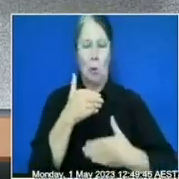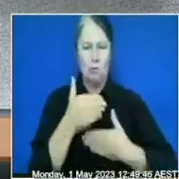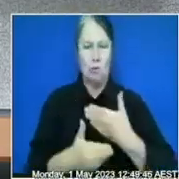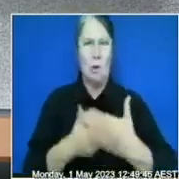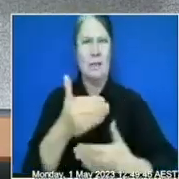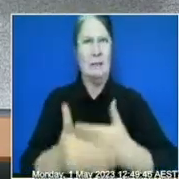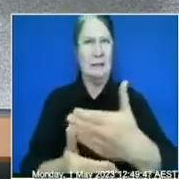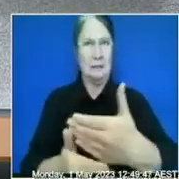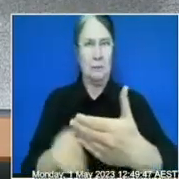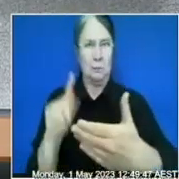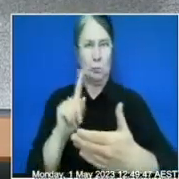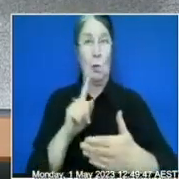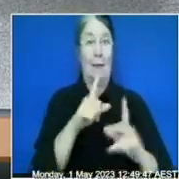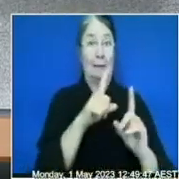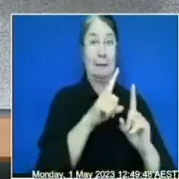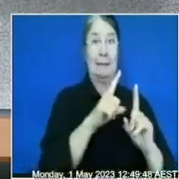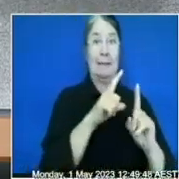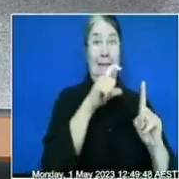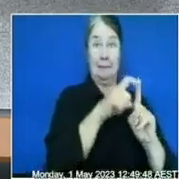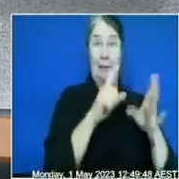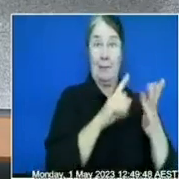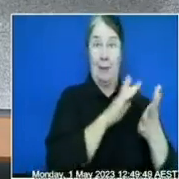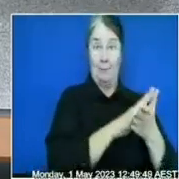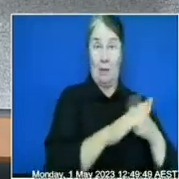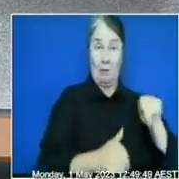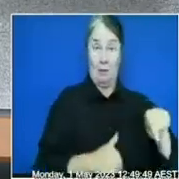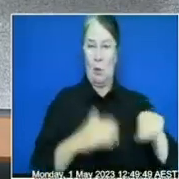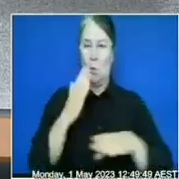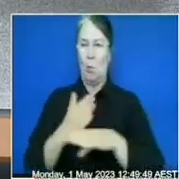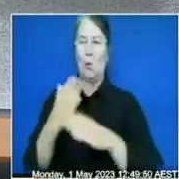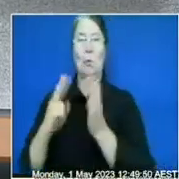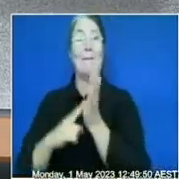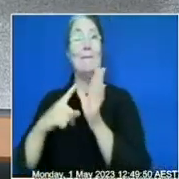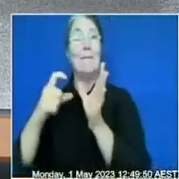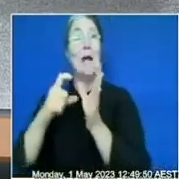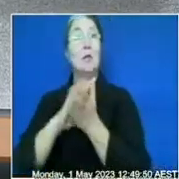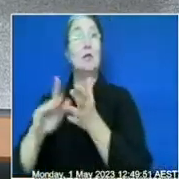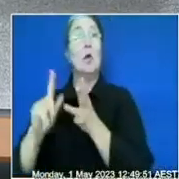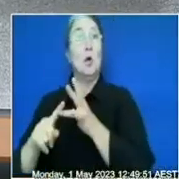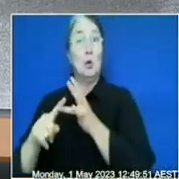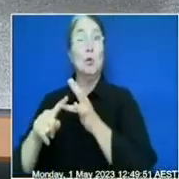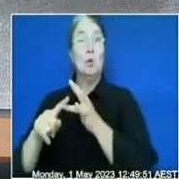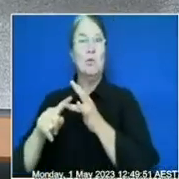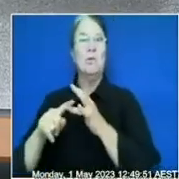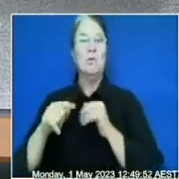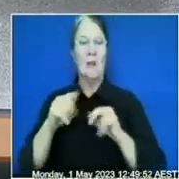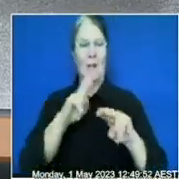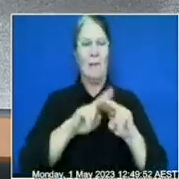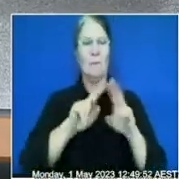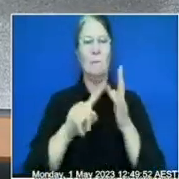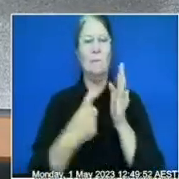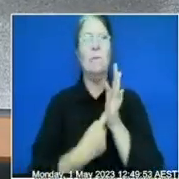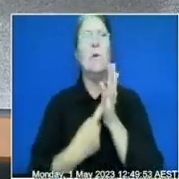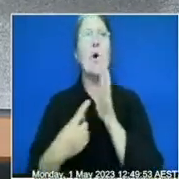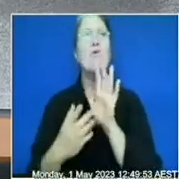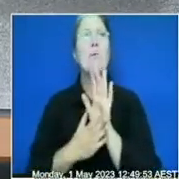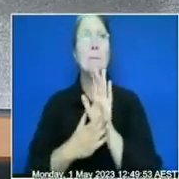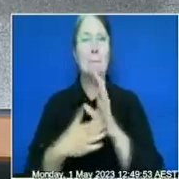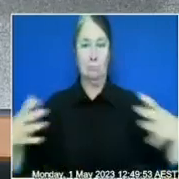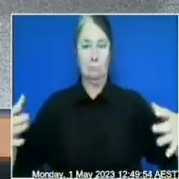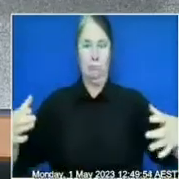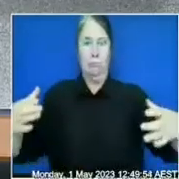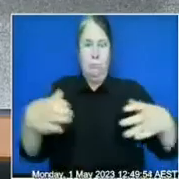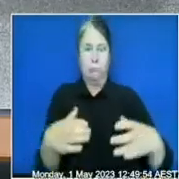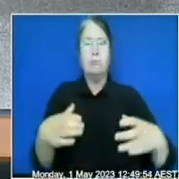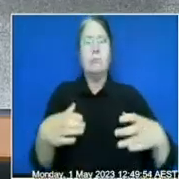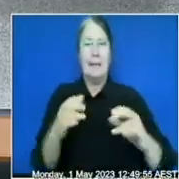developed together. I think the details are now being worked through about what that actually means in terms of training,